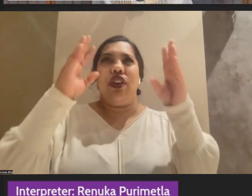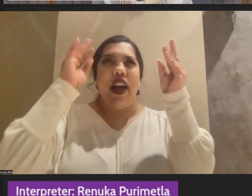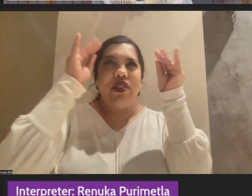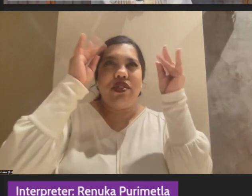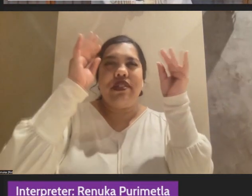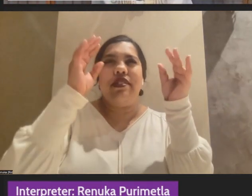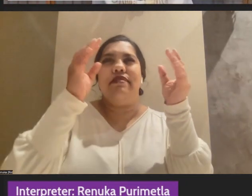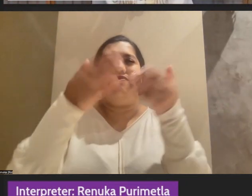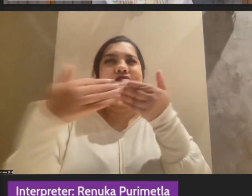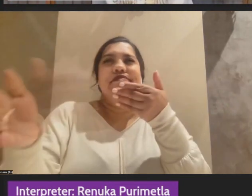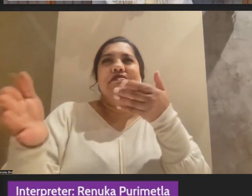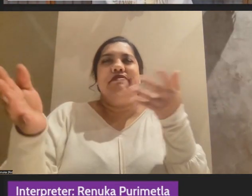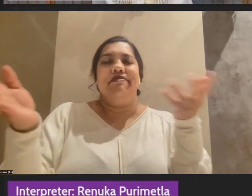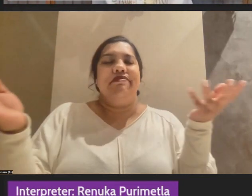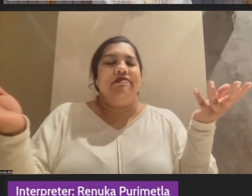it's taken care of